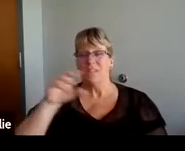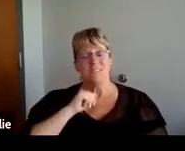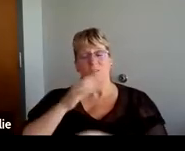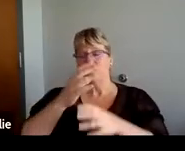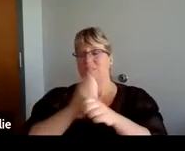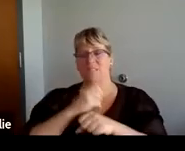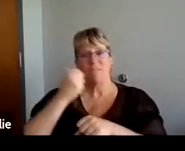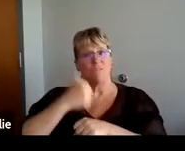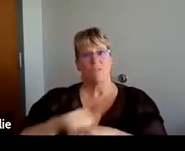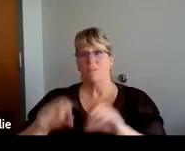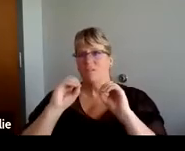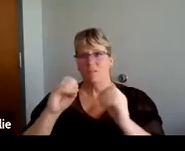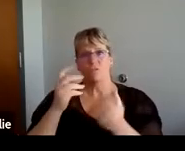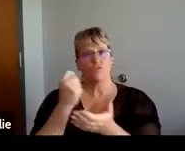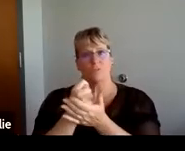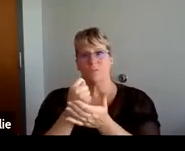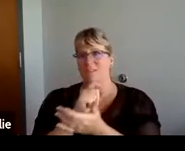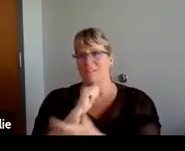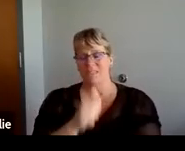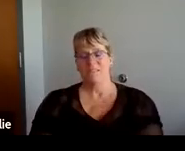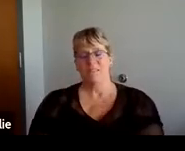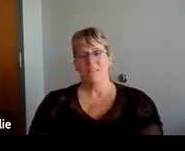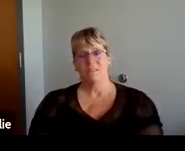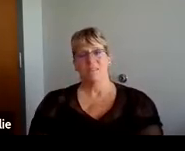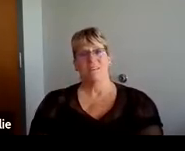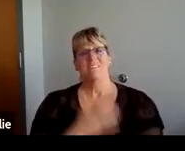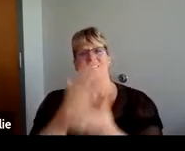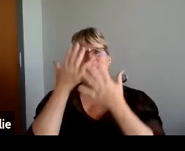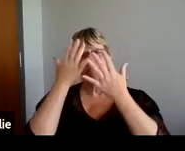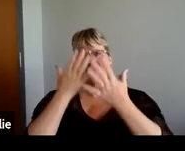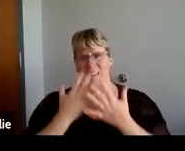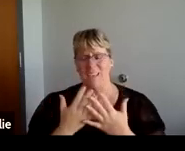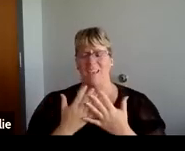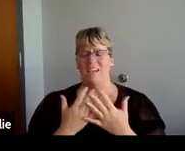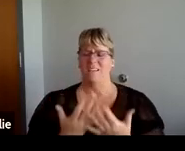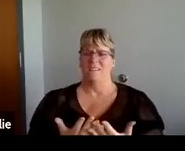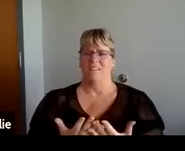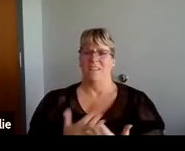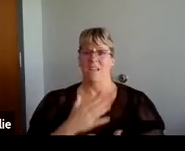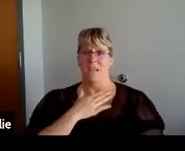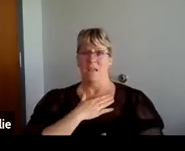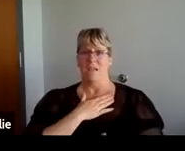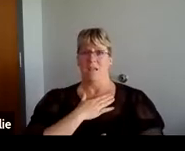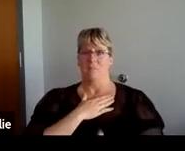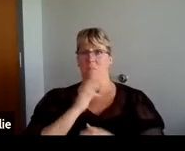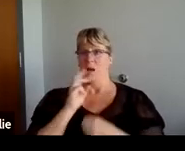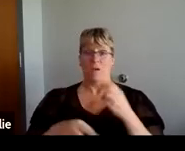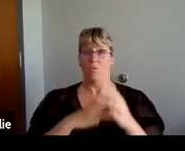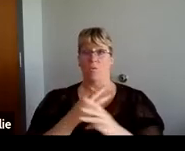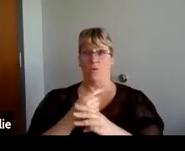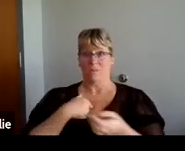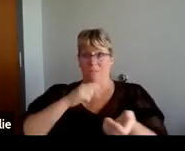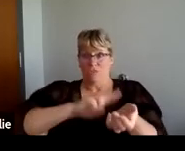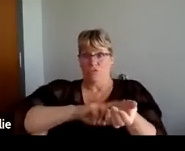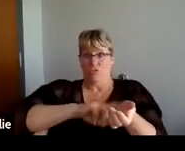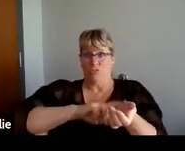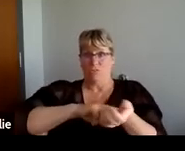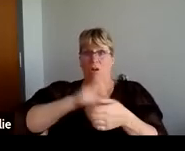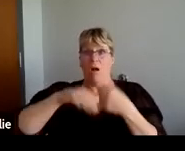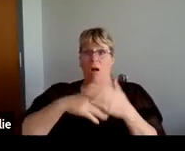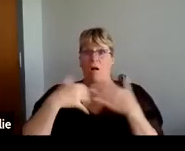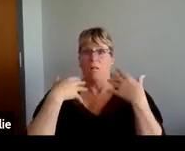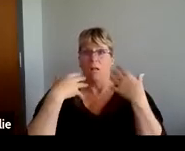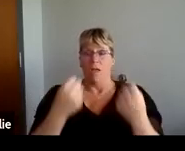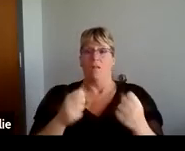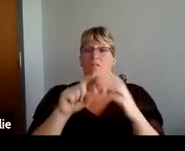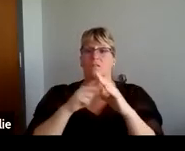of treatment, which is really, really a very sad testament, because in my world as a nurse, all health begins with mental